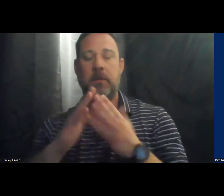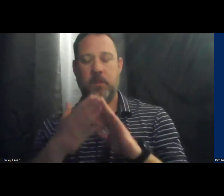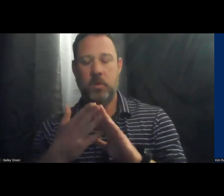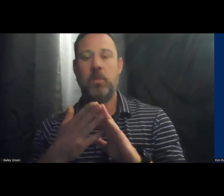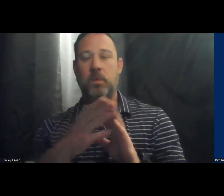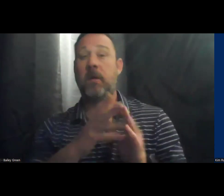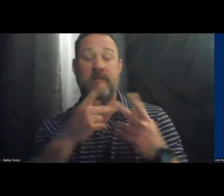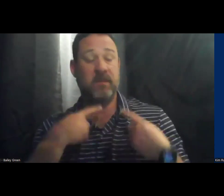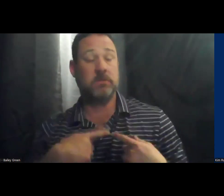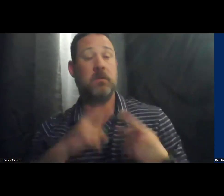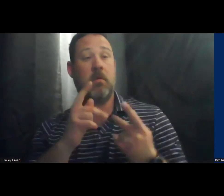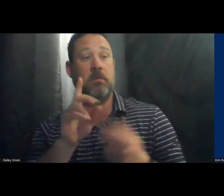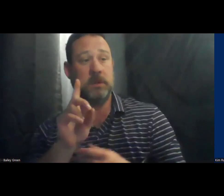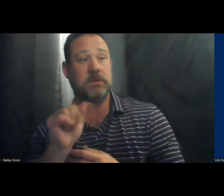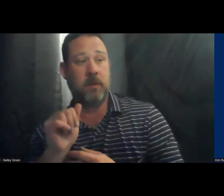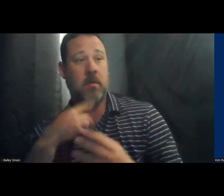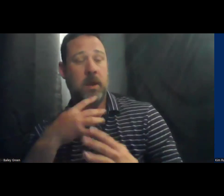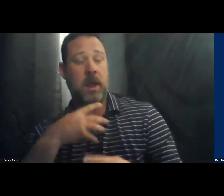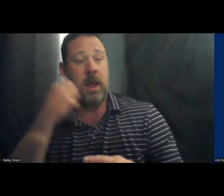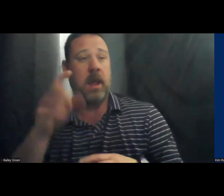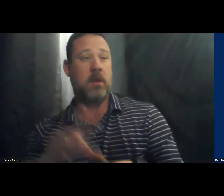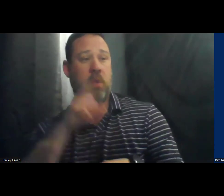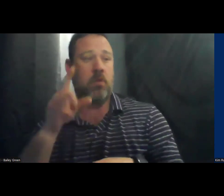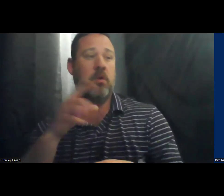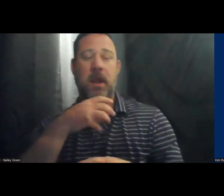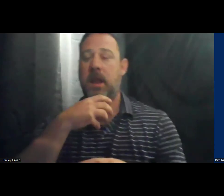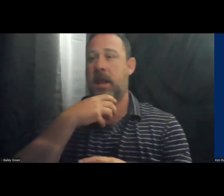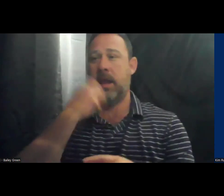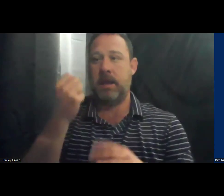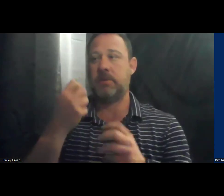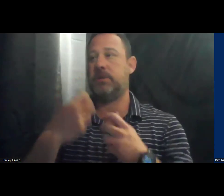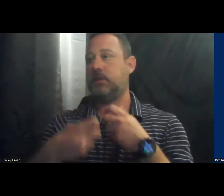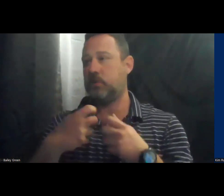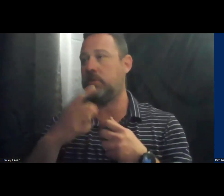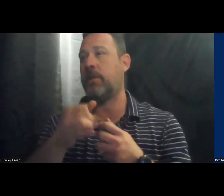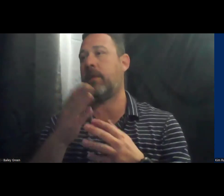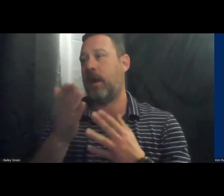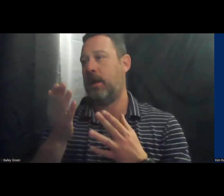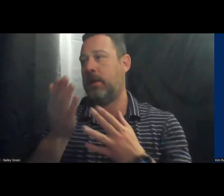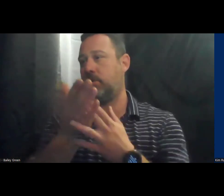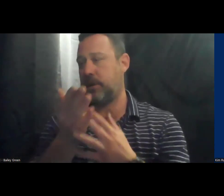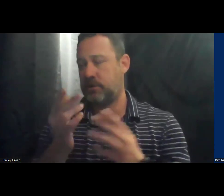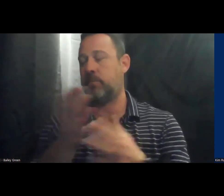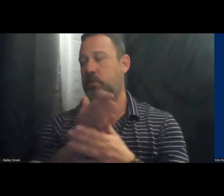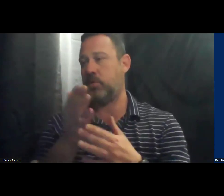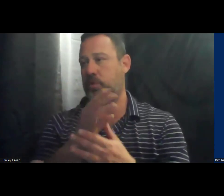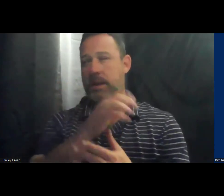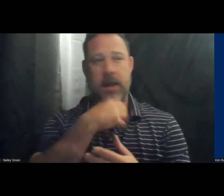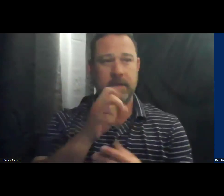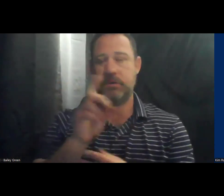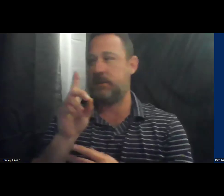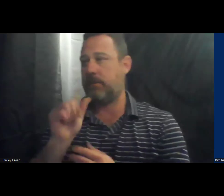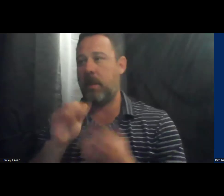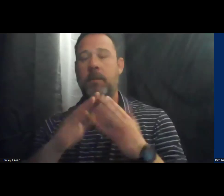people with physical disabilities. As we age longer, the aging issues and that intersection between aging and disability is going to become